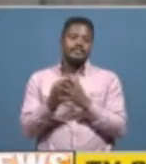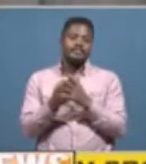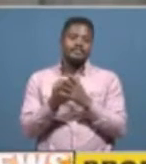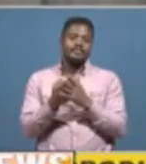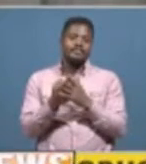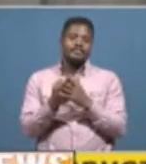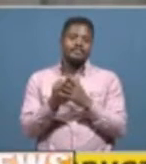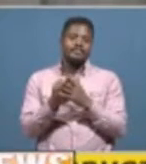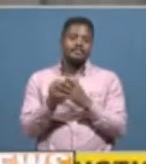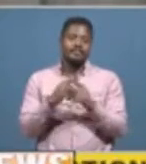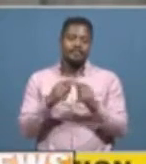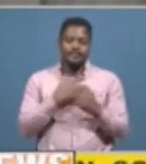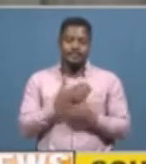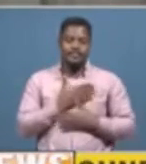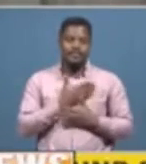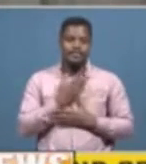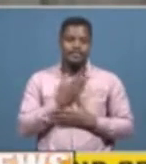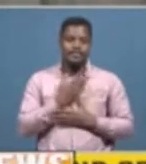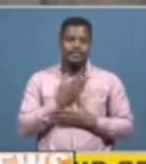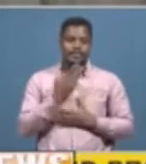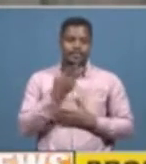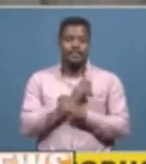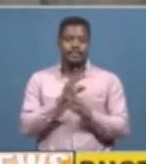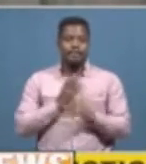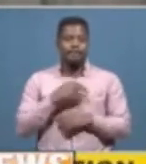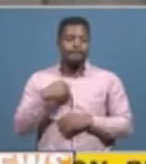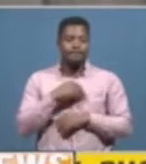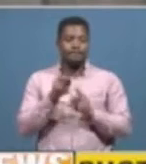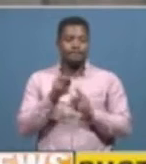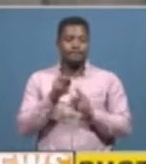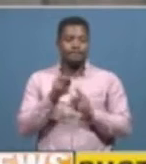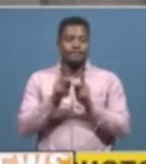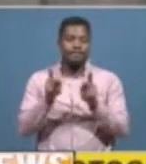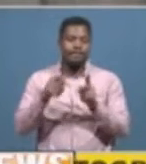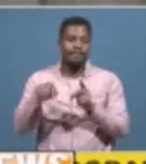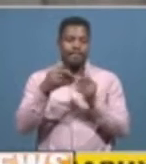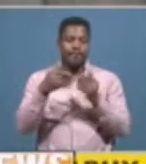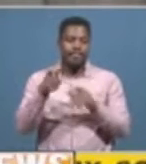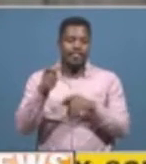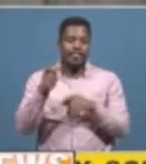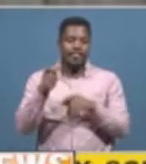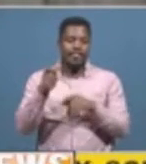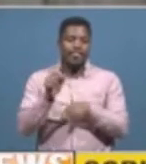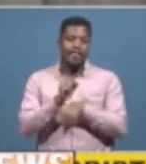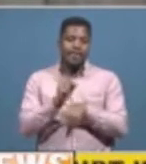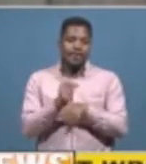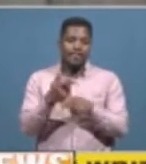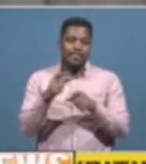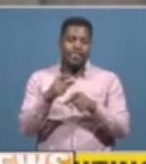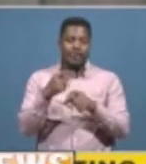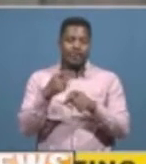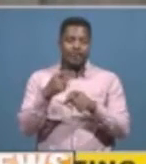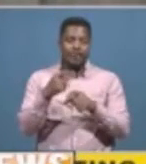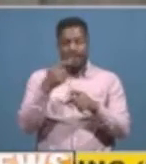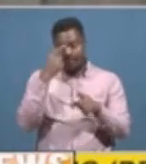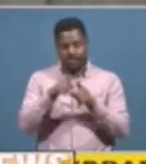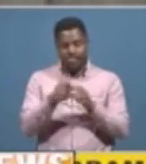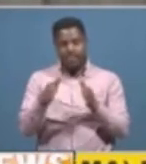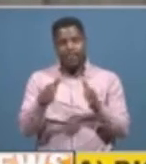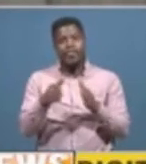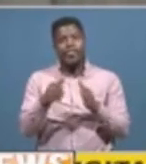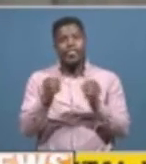But we are happy to note that none of our members in the public service will lose his or her job during the agreement period.